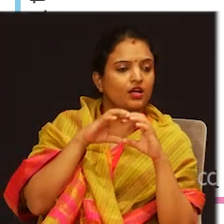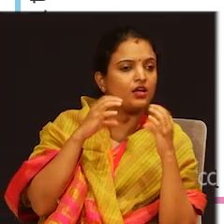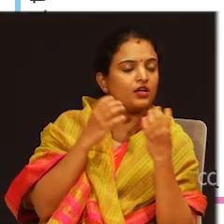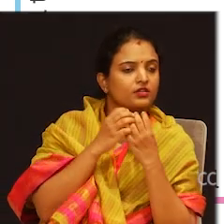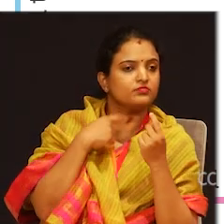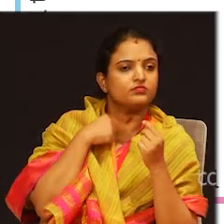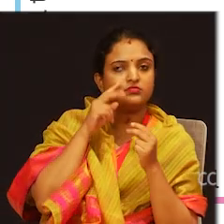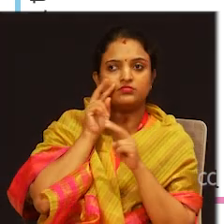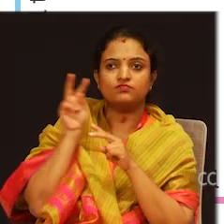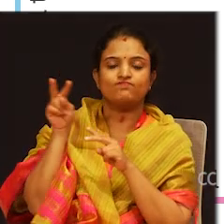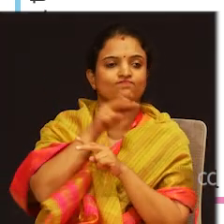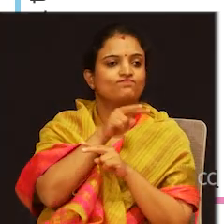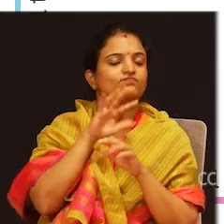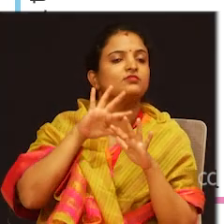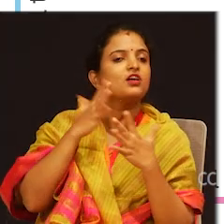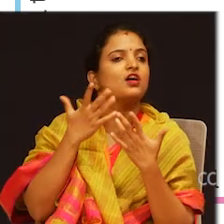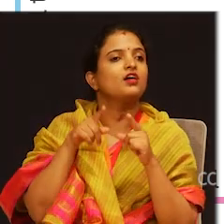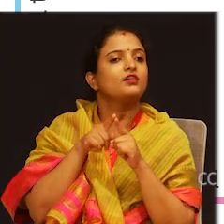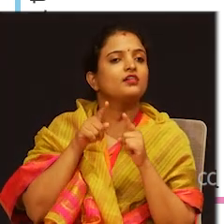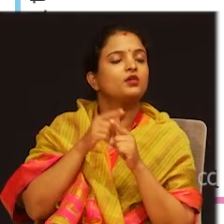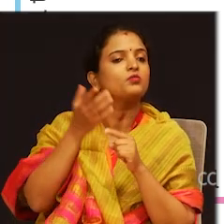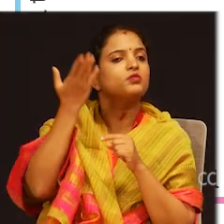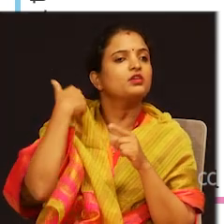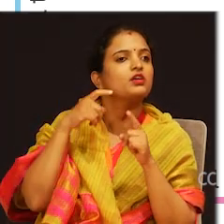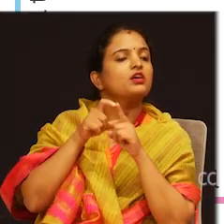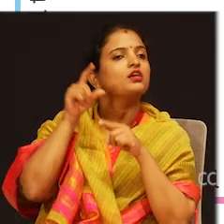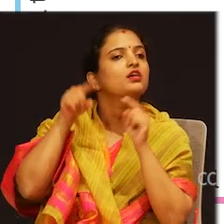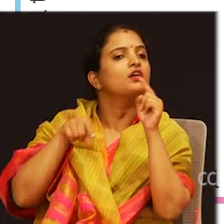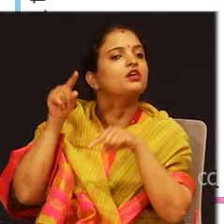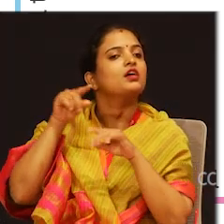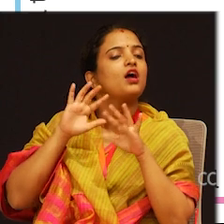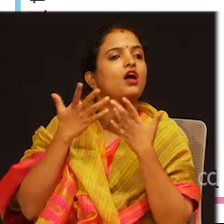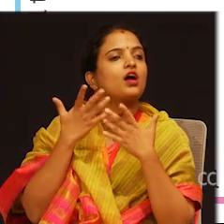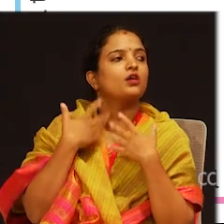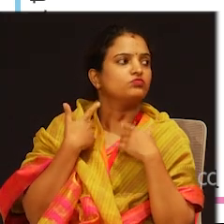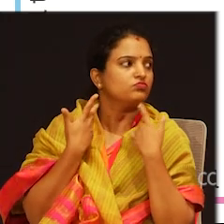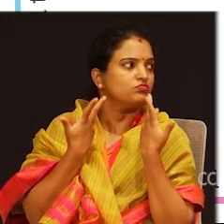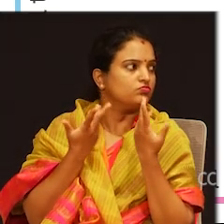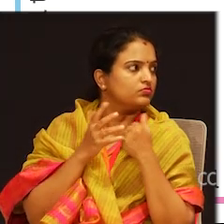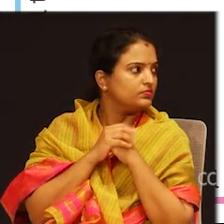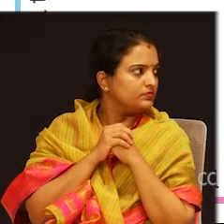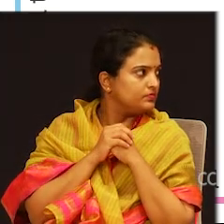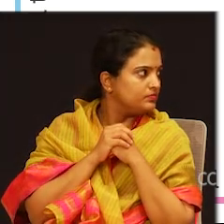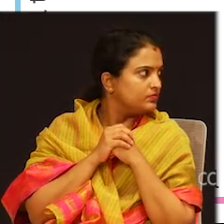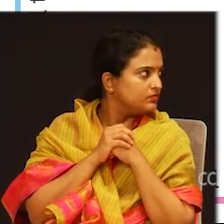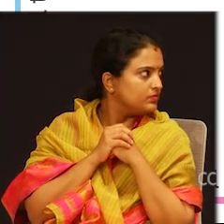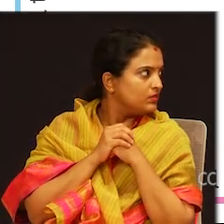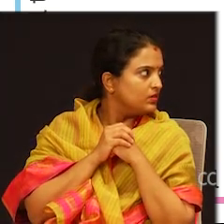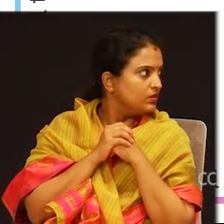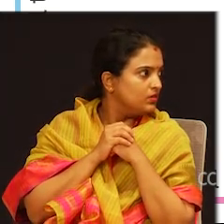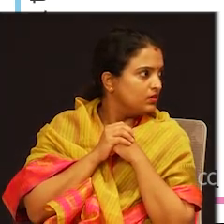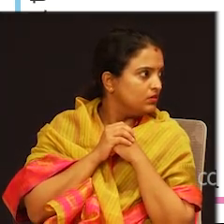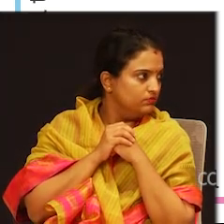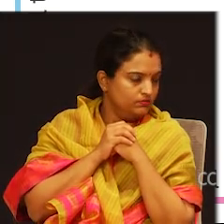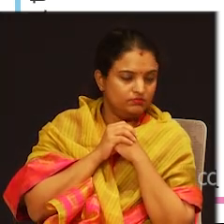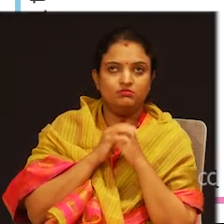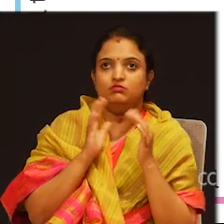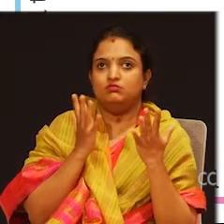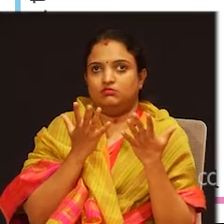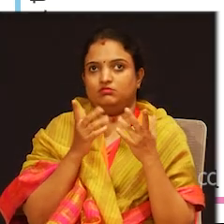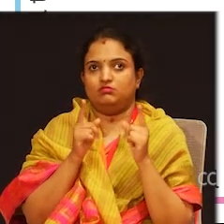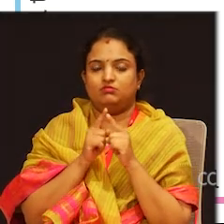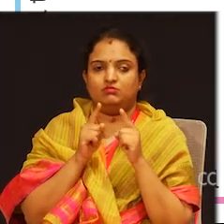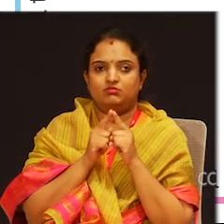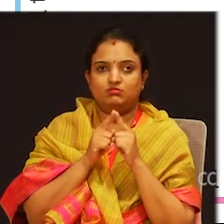let's take a look at how we celebrate diversity in our classrooms. Do we really